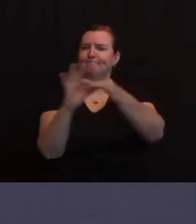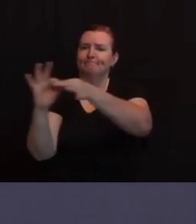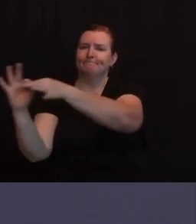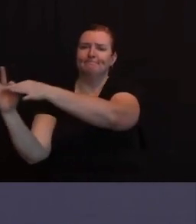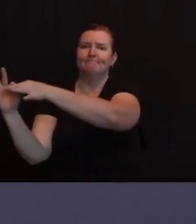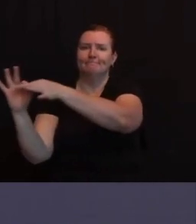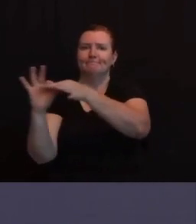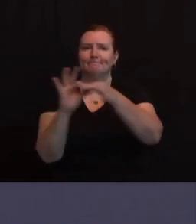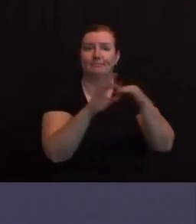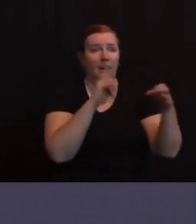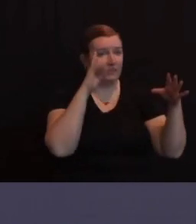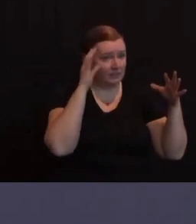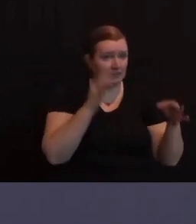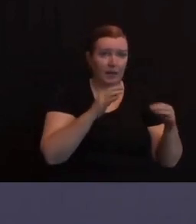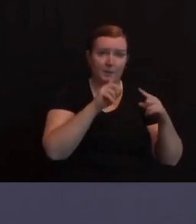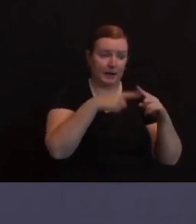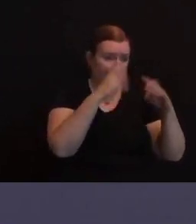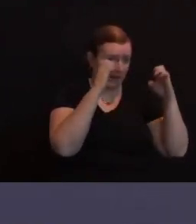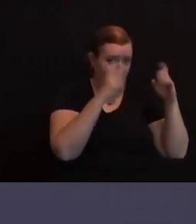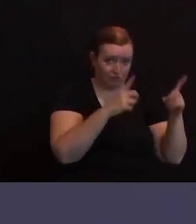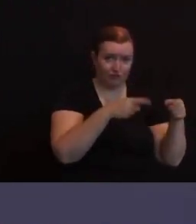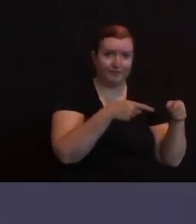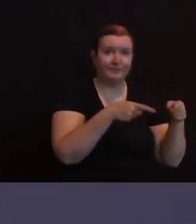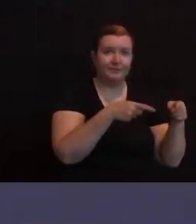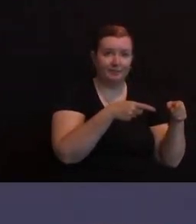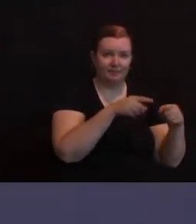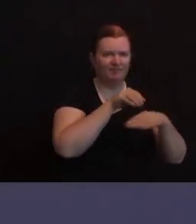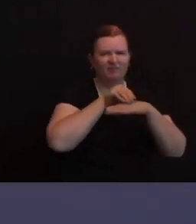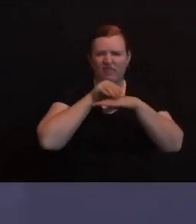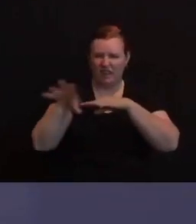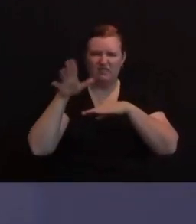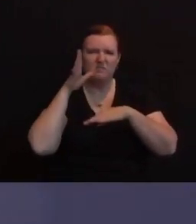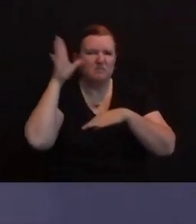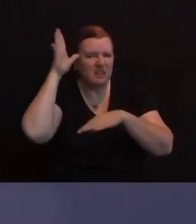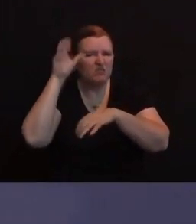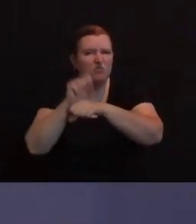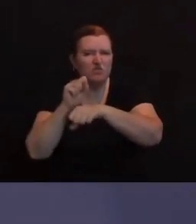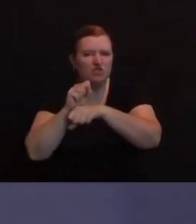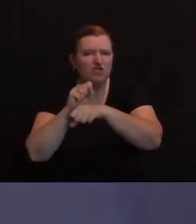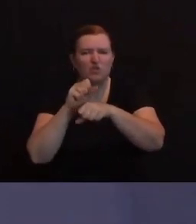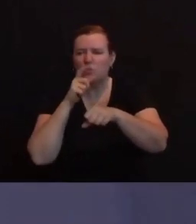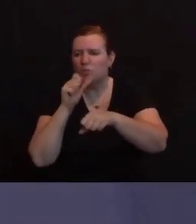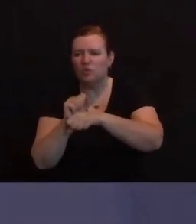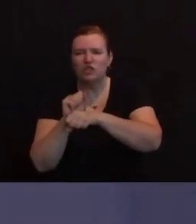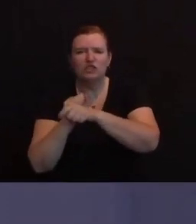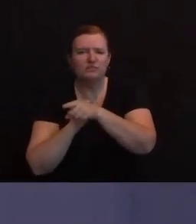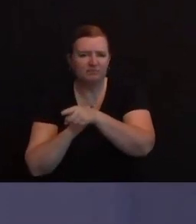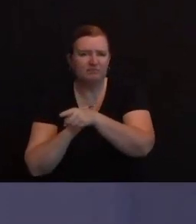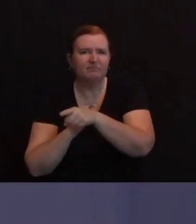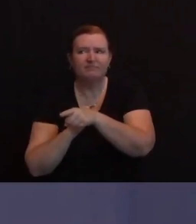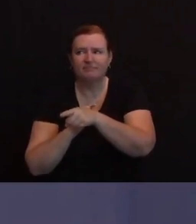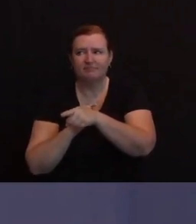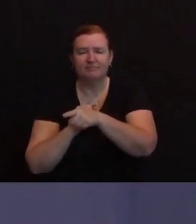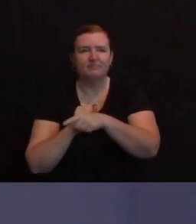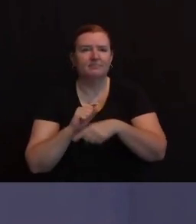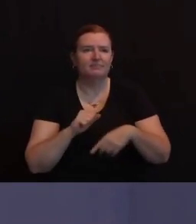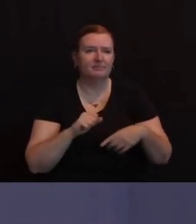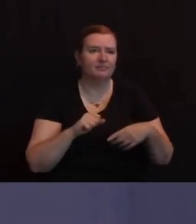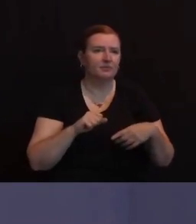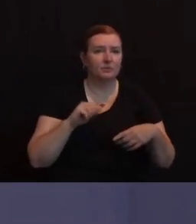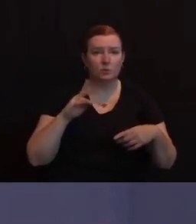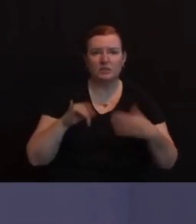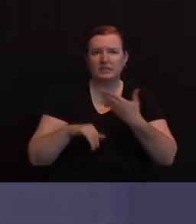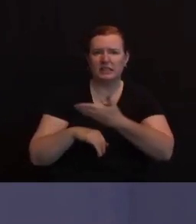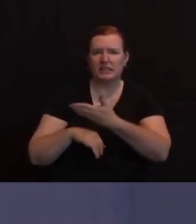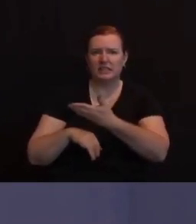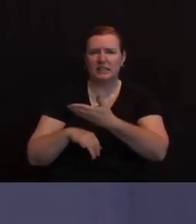other needs over there. Judy, the last question. Please. Sure. The RFP for the public-private partnership was posted